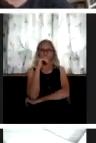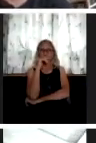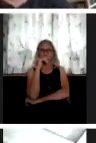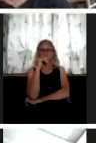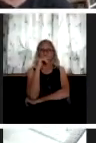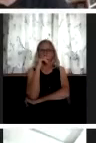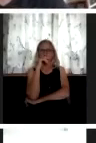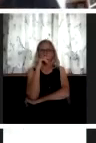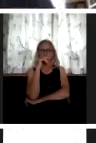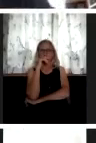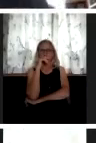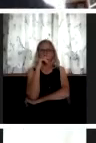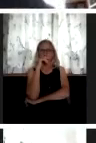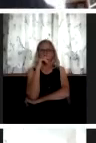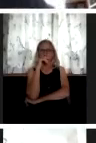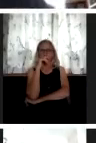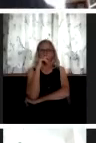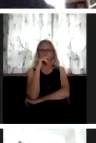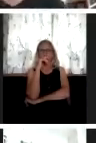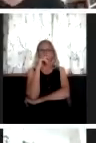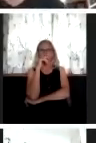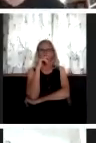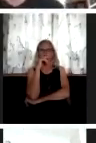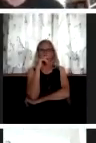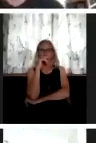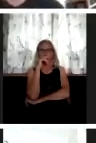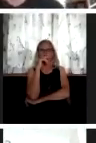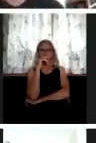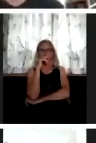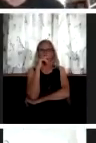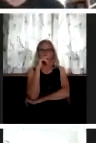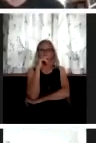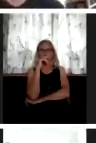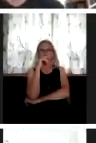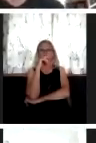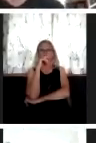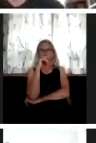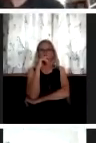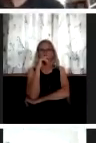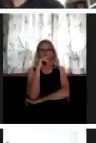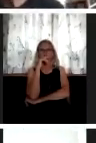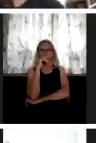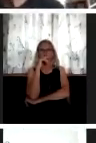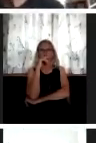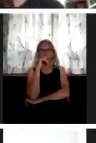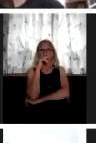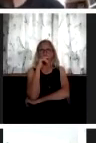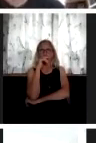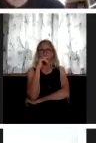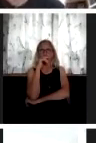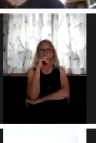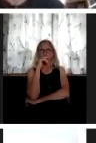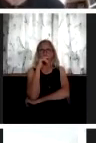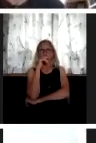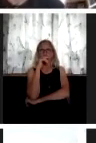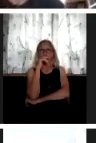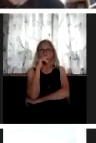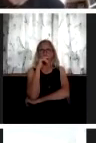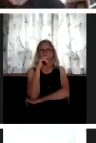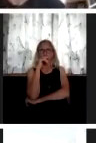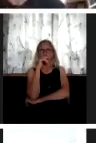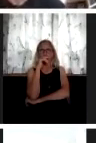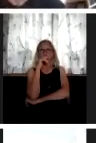pay the bills. That's what makes us, but that's not the way to live. Your purpose is the key